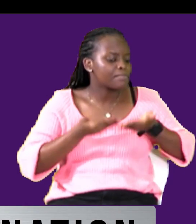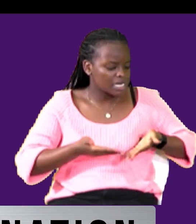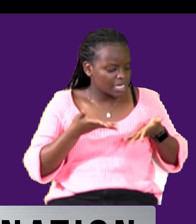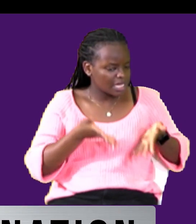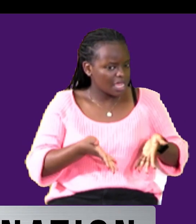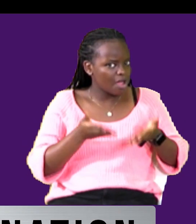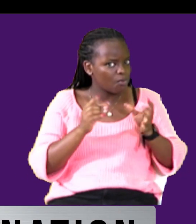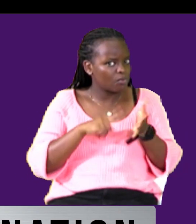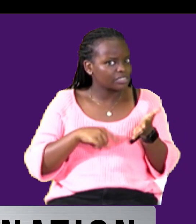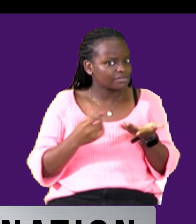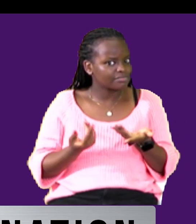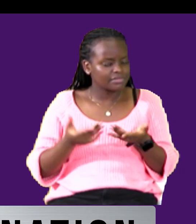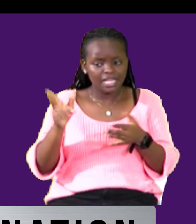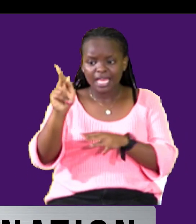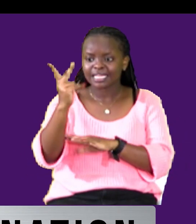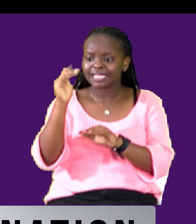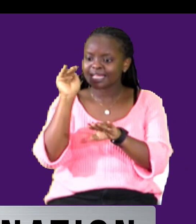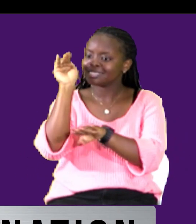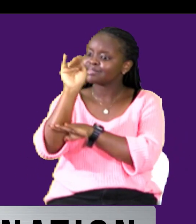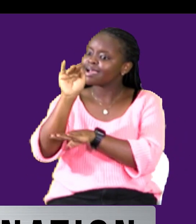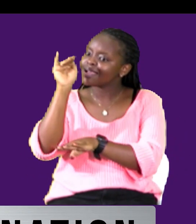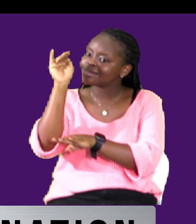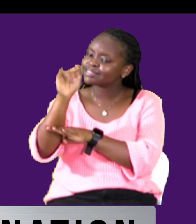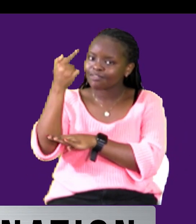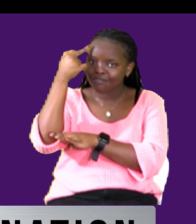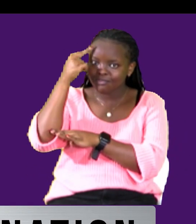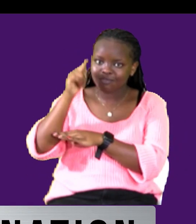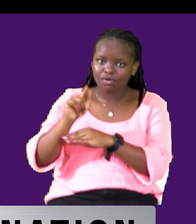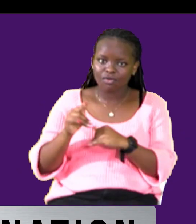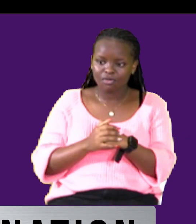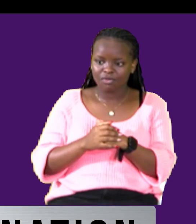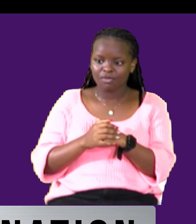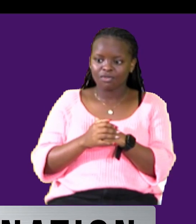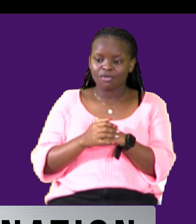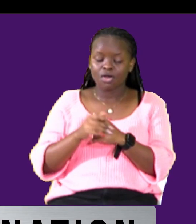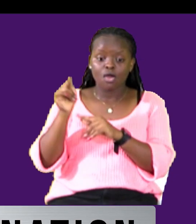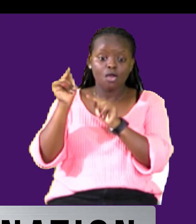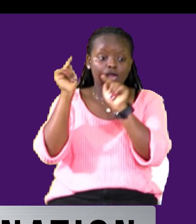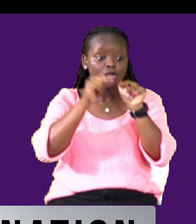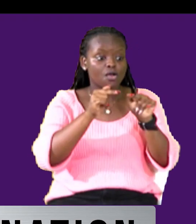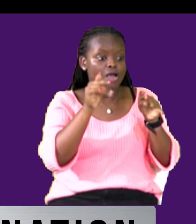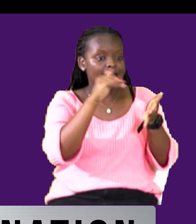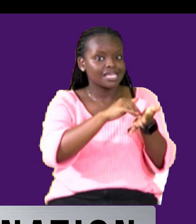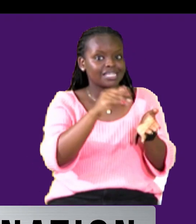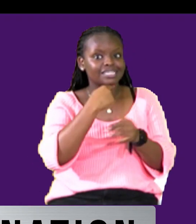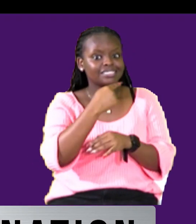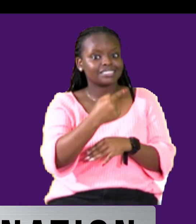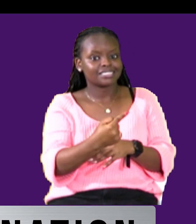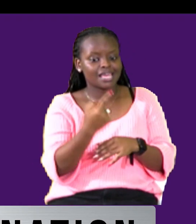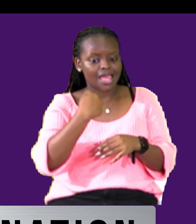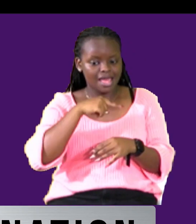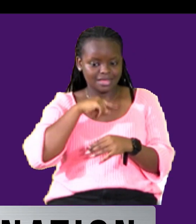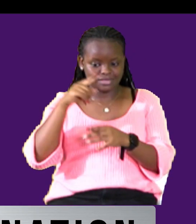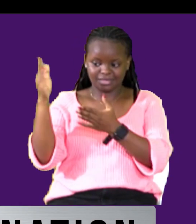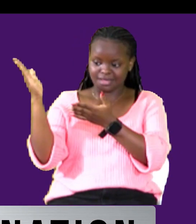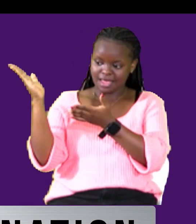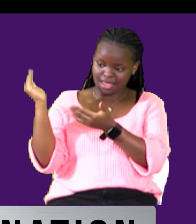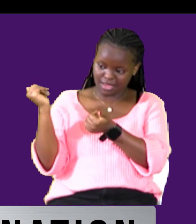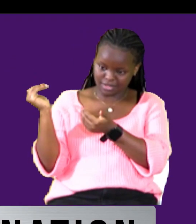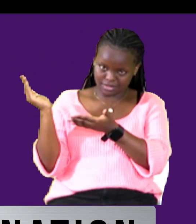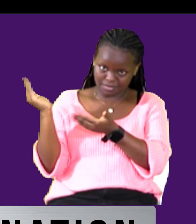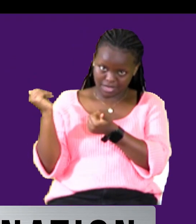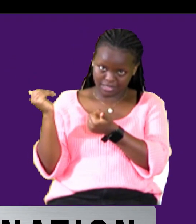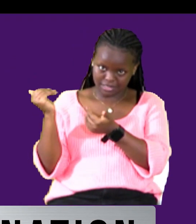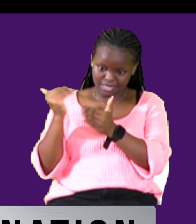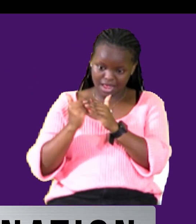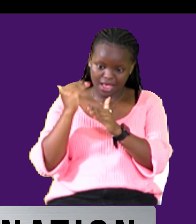is what the Kenyans are asking for. I go again and say that we expect,